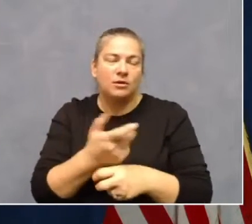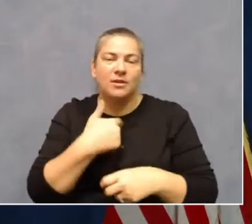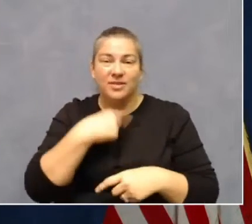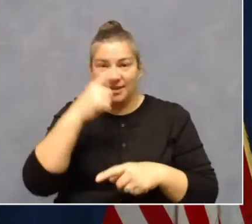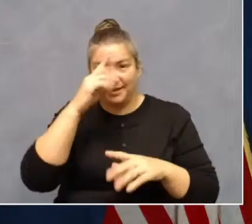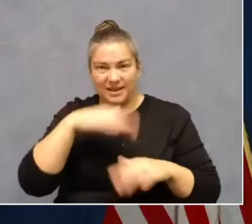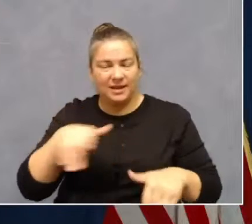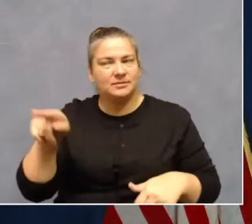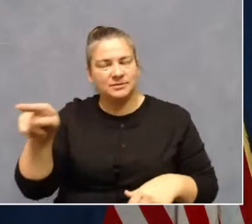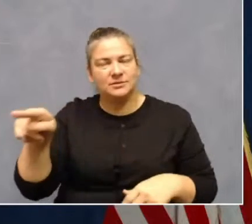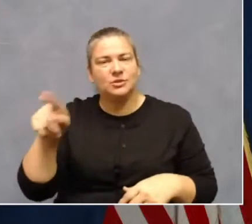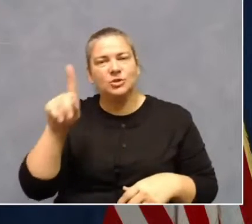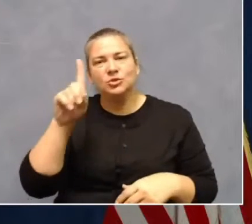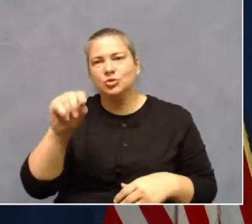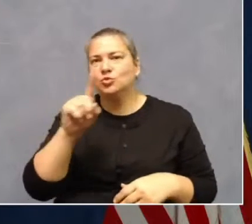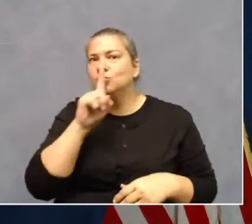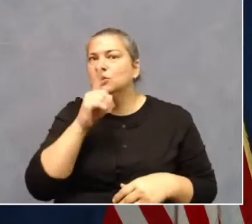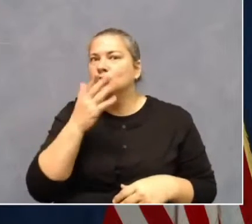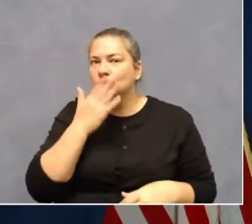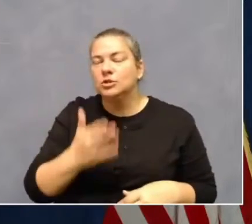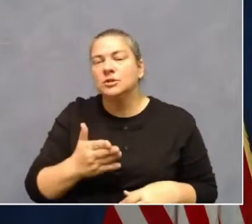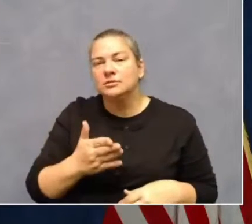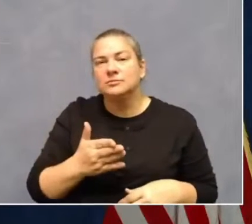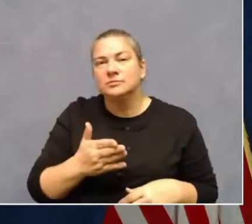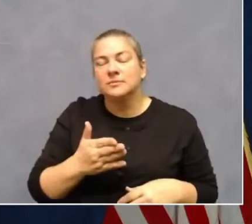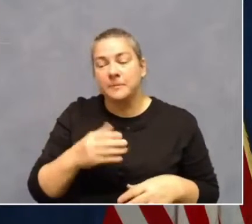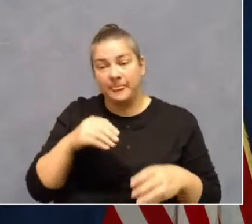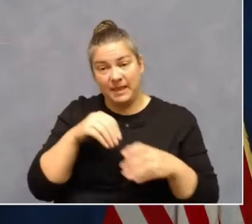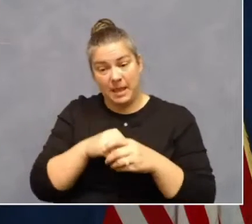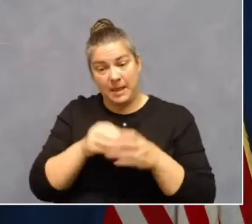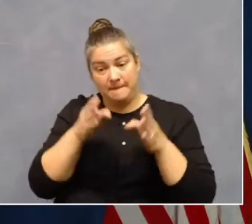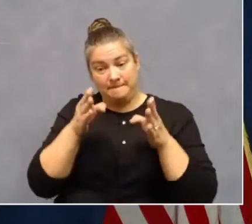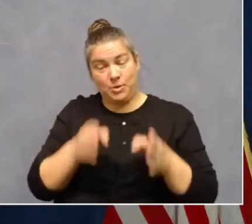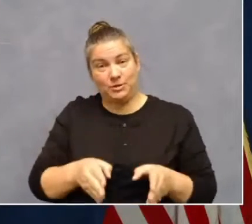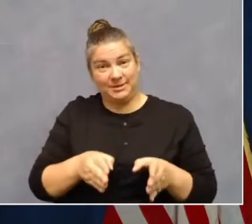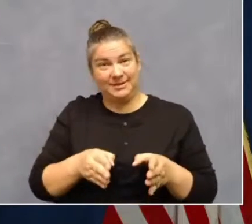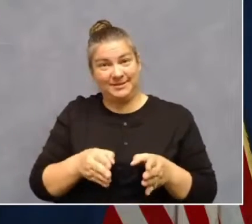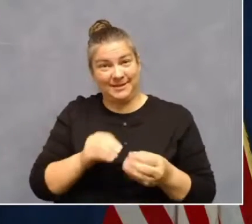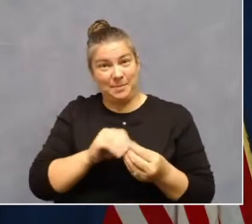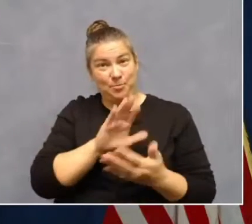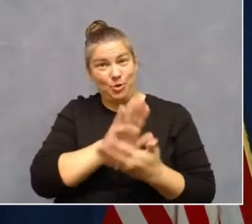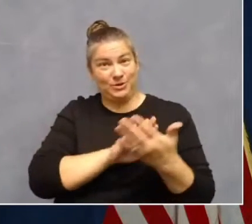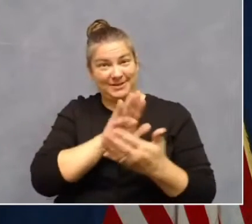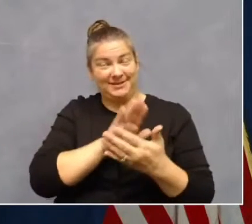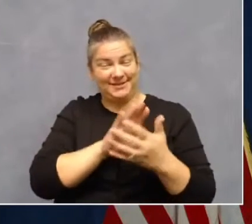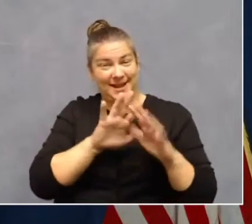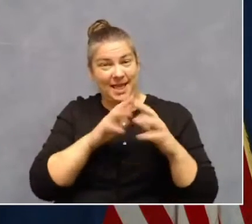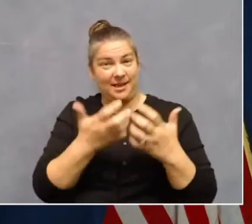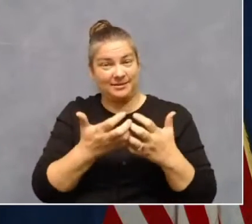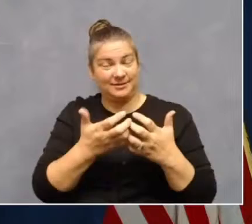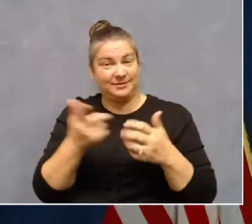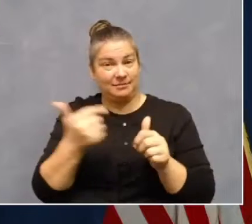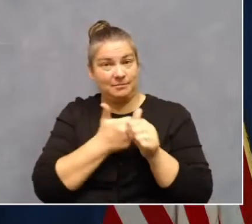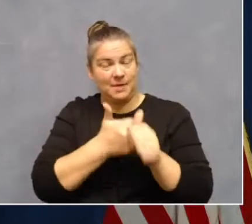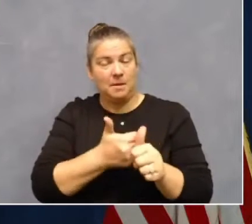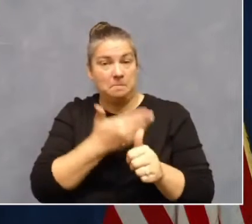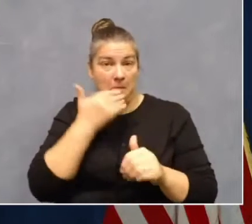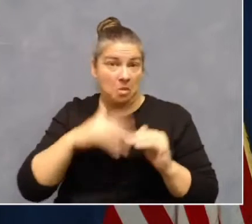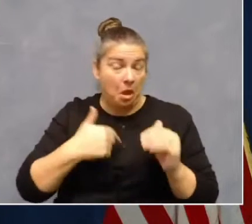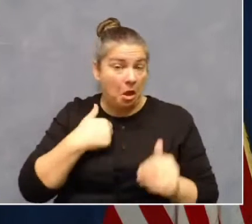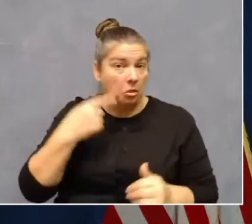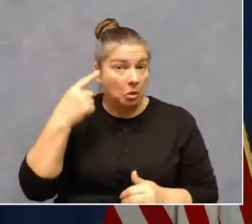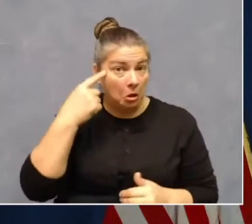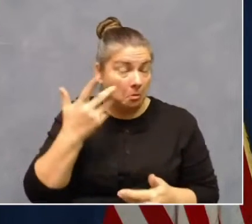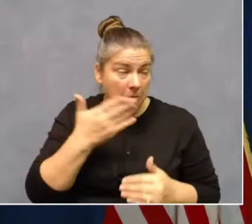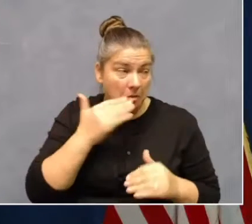doing really well. I actually think the in-person class compliance is going better than anticipated, but I think that that's